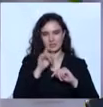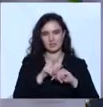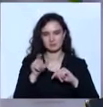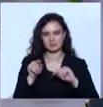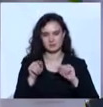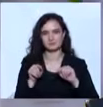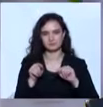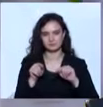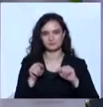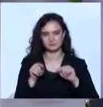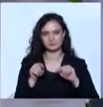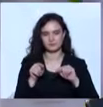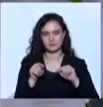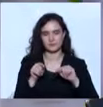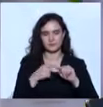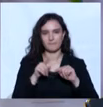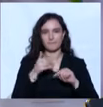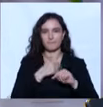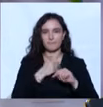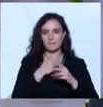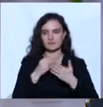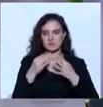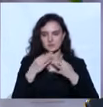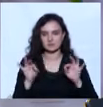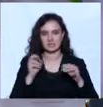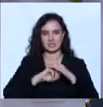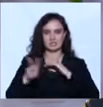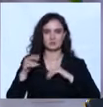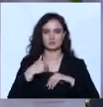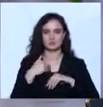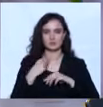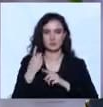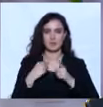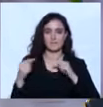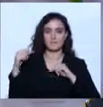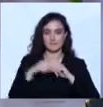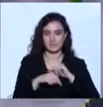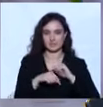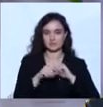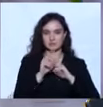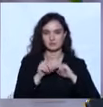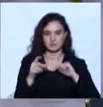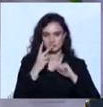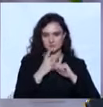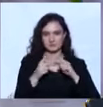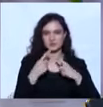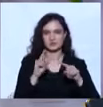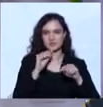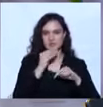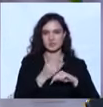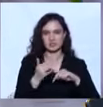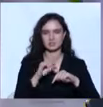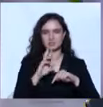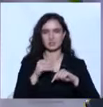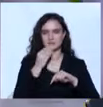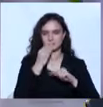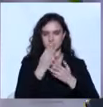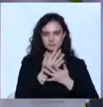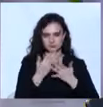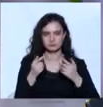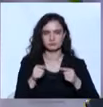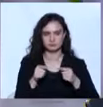runs away from them initially because he wants his freedom. But he comes back because he misses the people, other dogs, and the food and